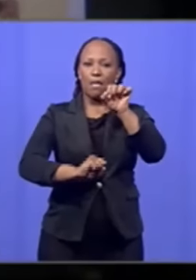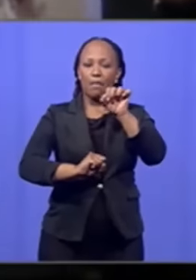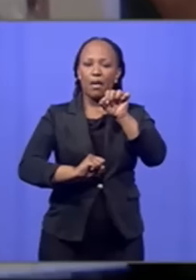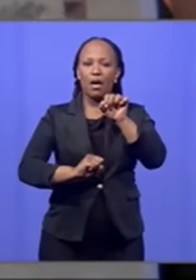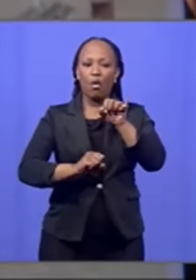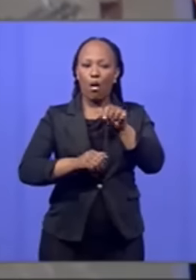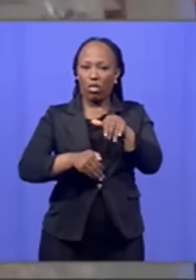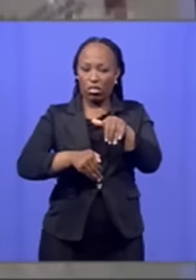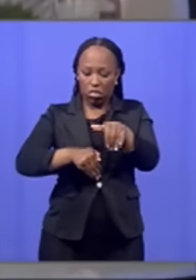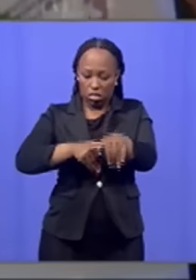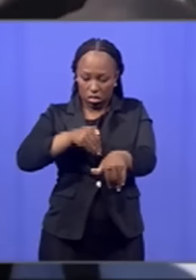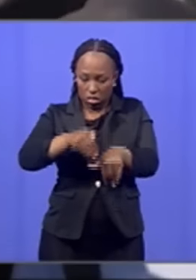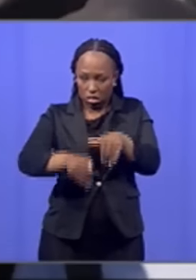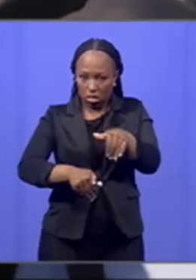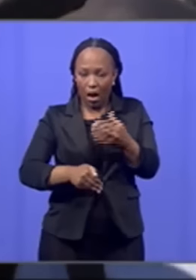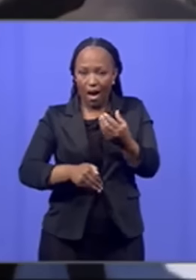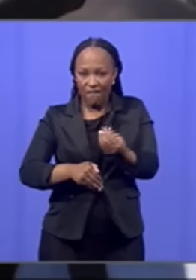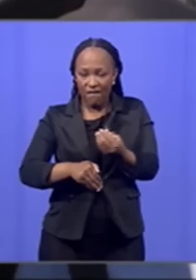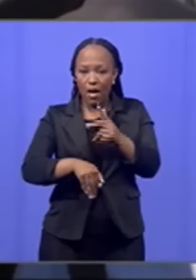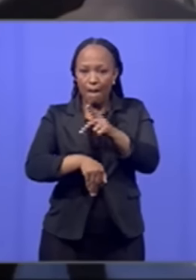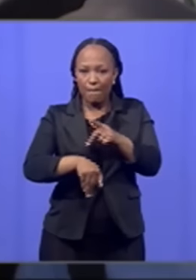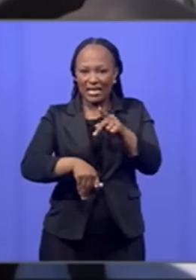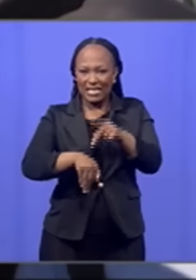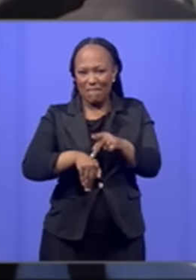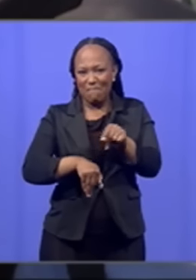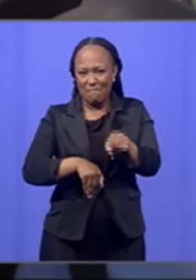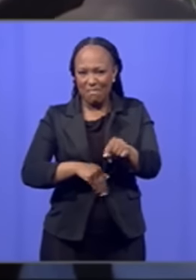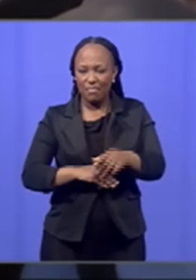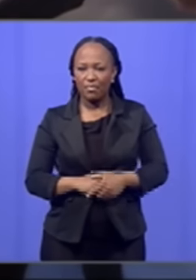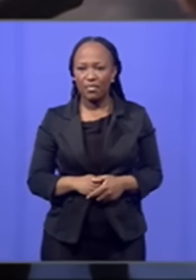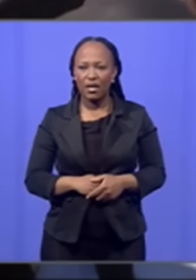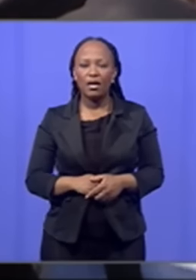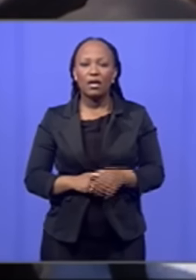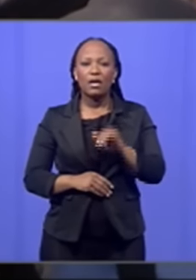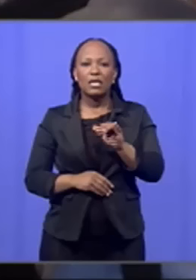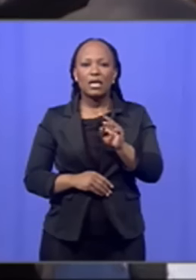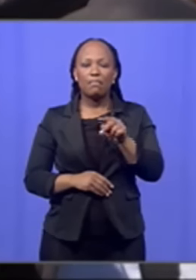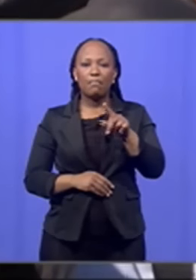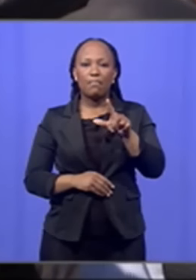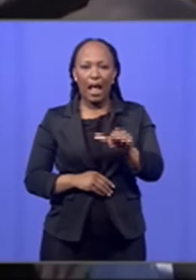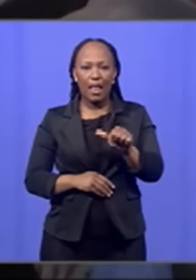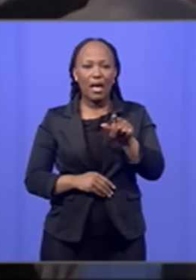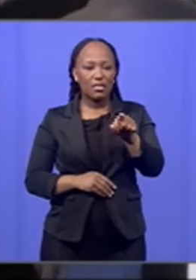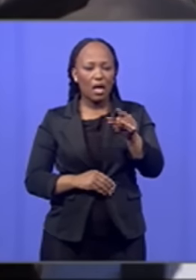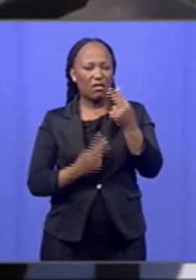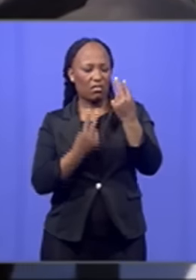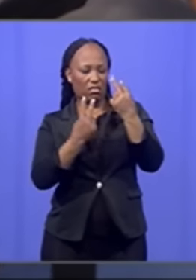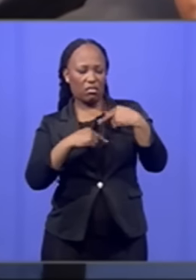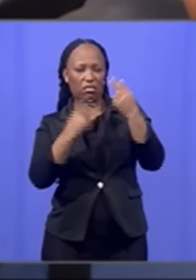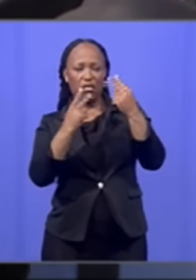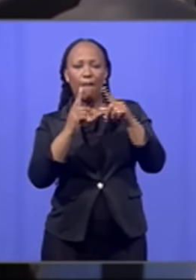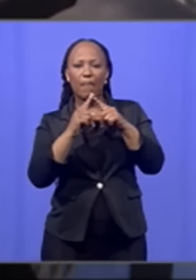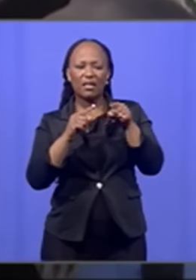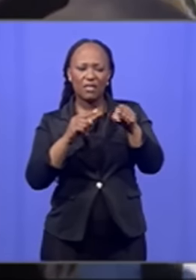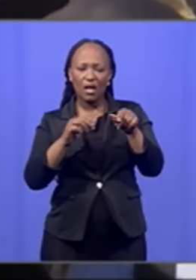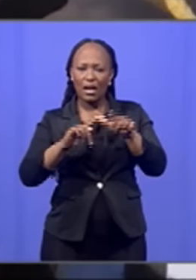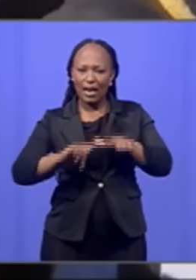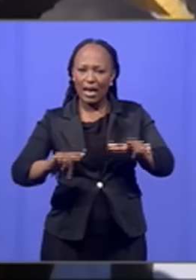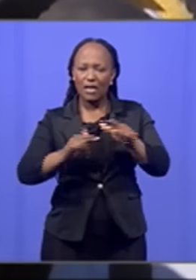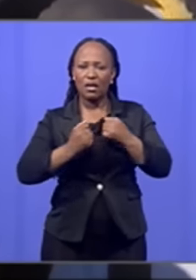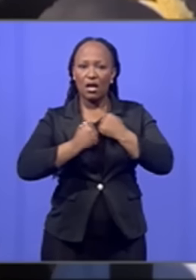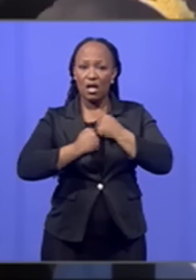mo lefatsheng la bone. Impala ya renyatsa, and Impala e renyatsa e le mo godimo ga lefatshe la rona. So we are saying to Impala, if Impala